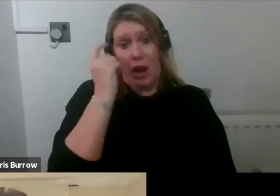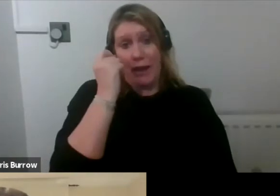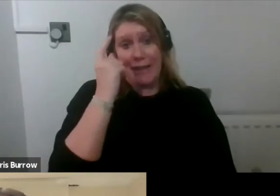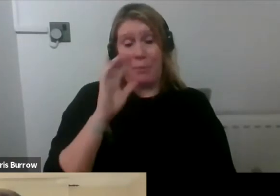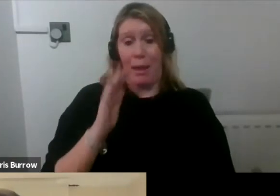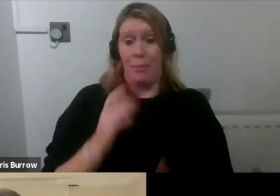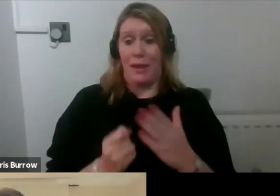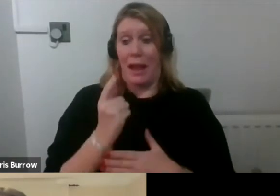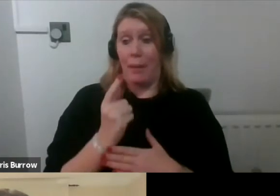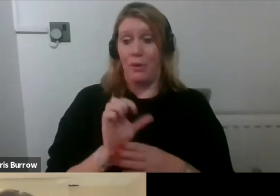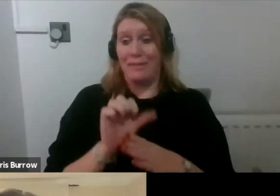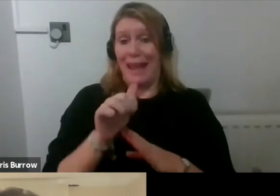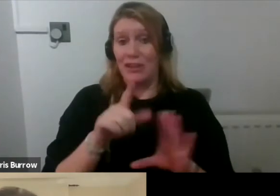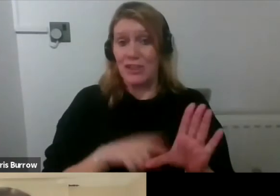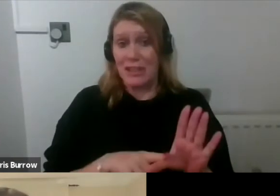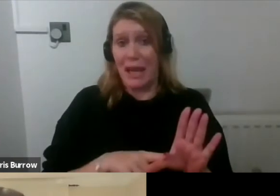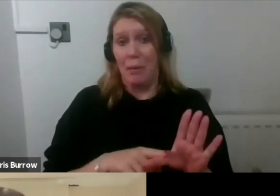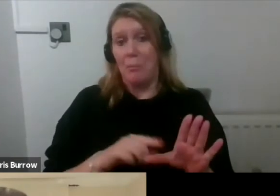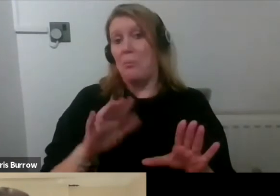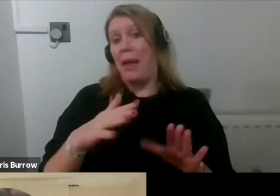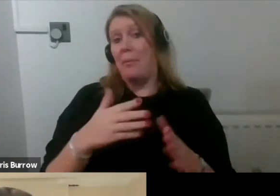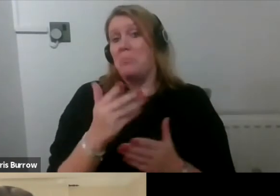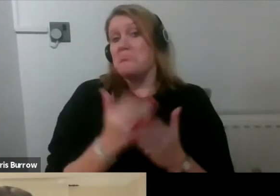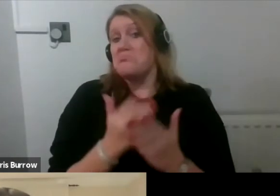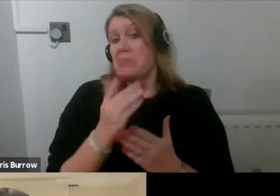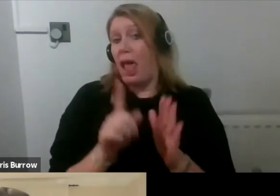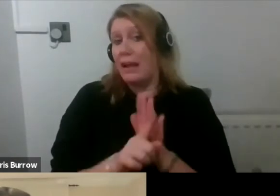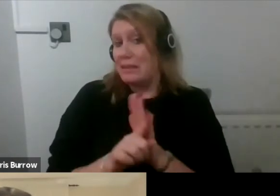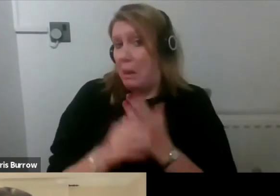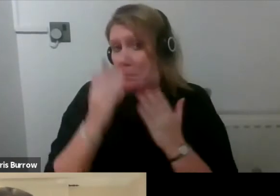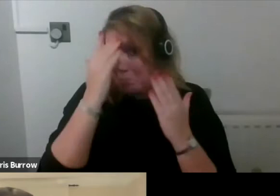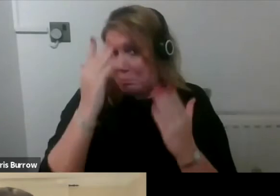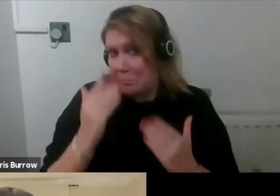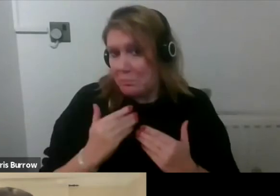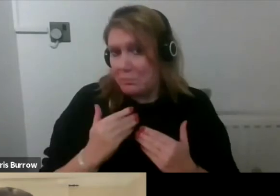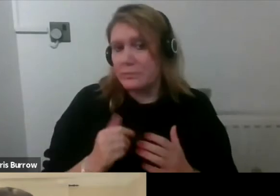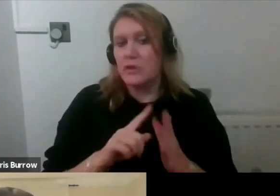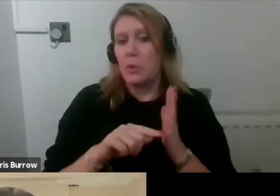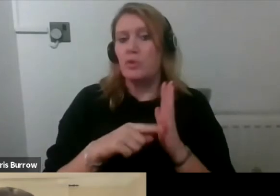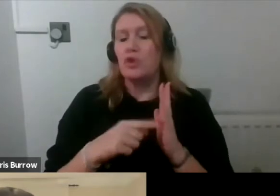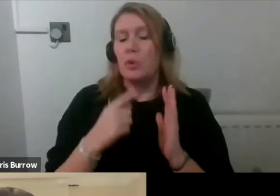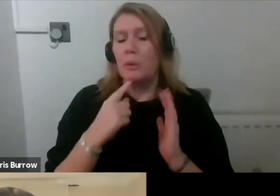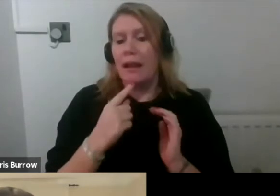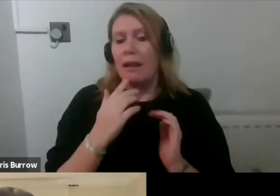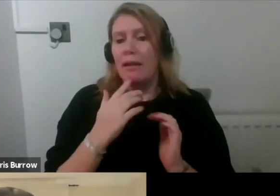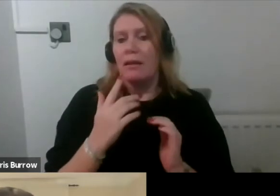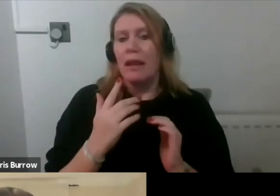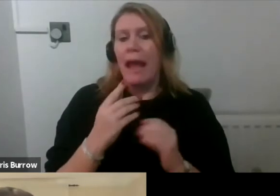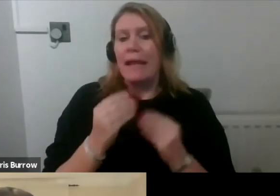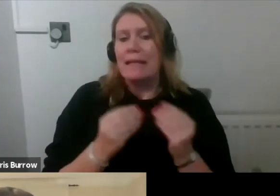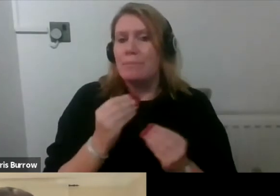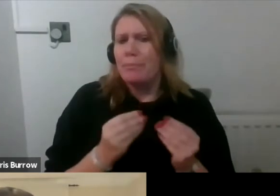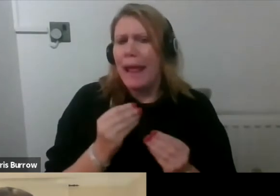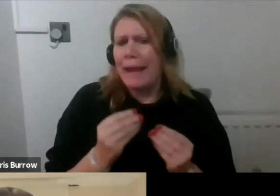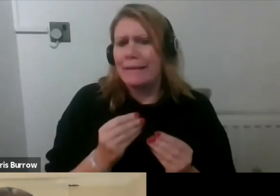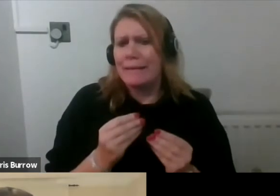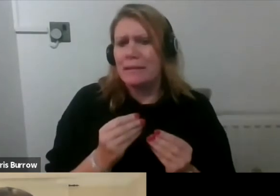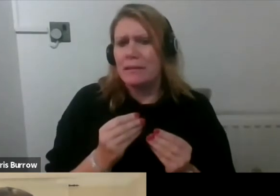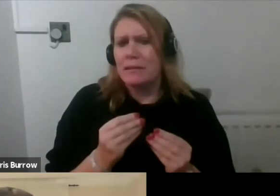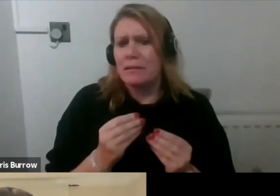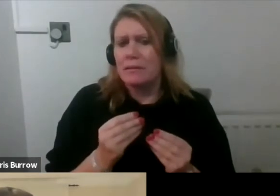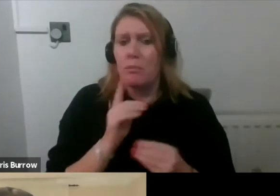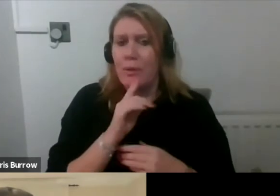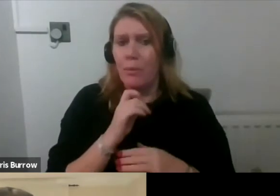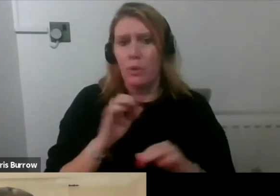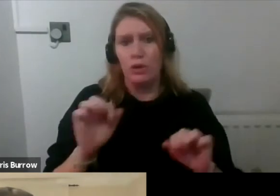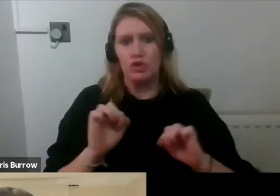later next year. But we'll see. So tell me first, or explain to people who haven't already been